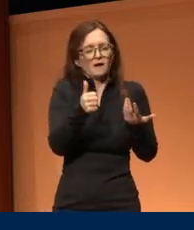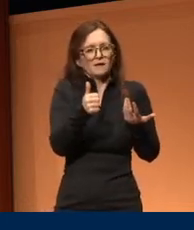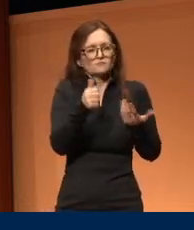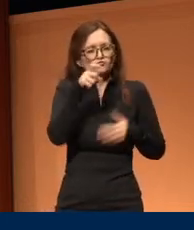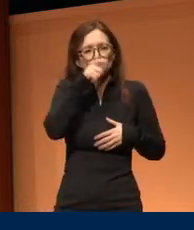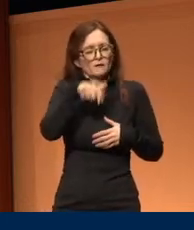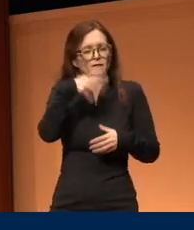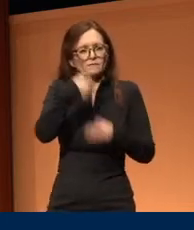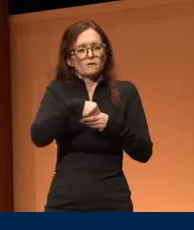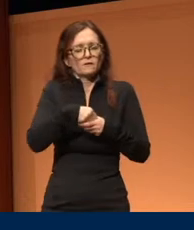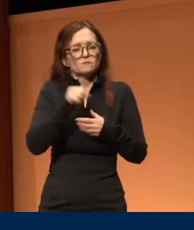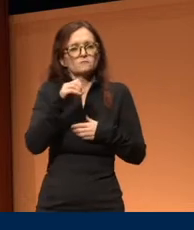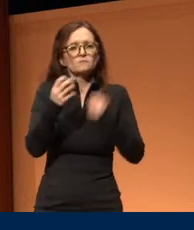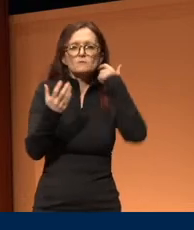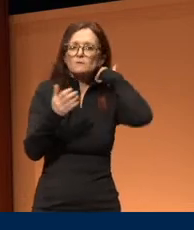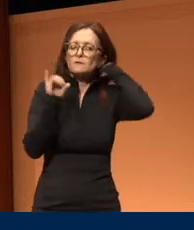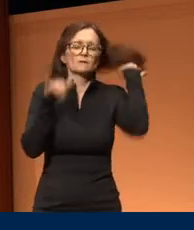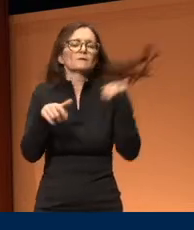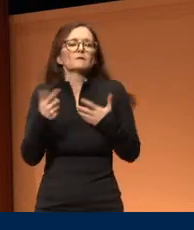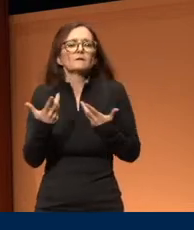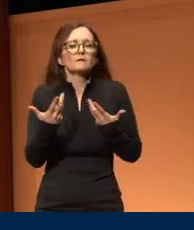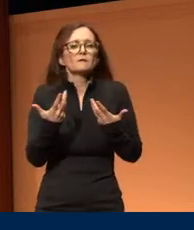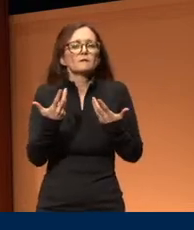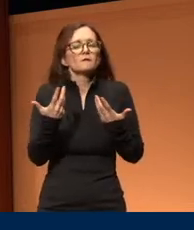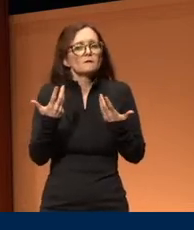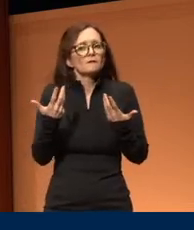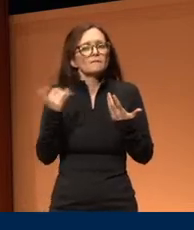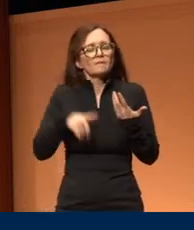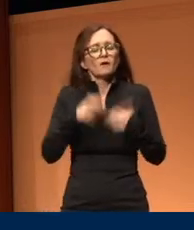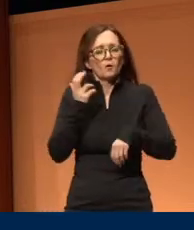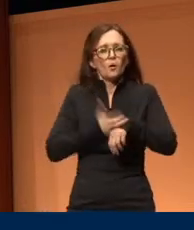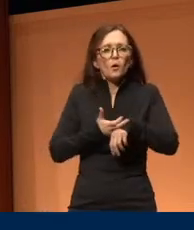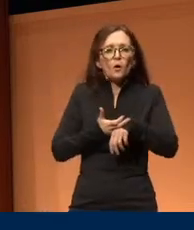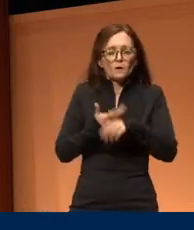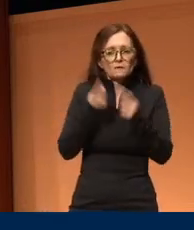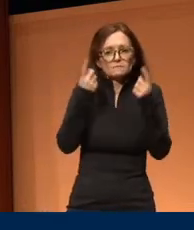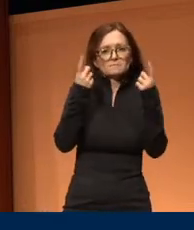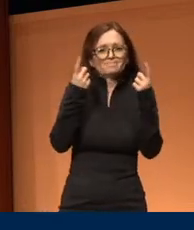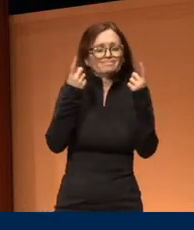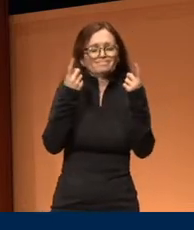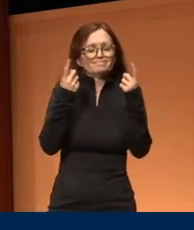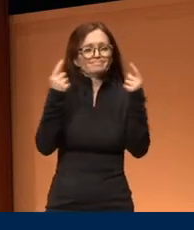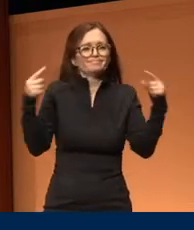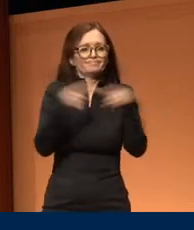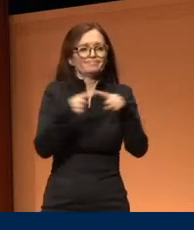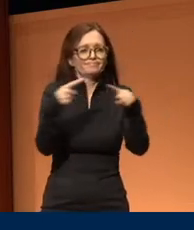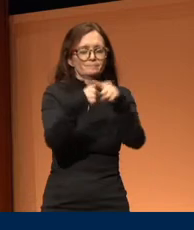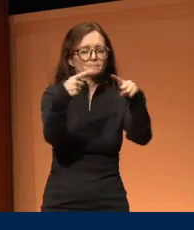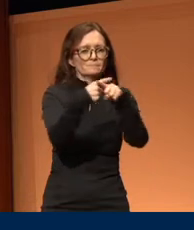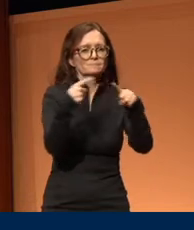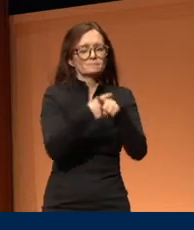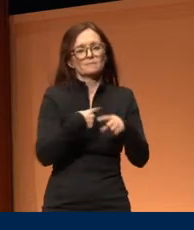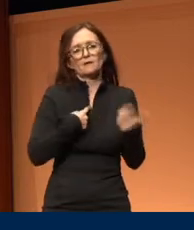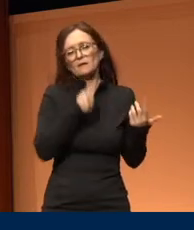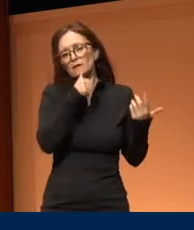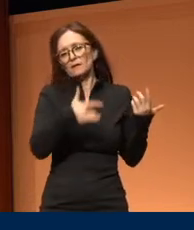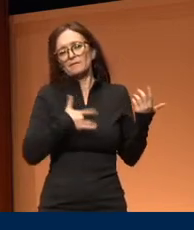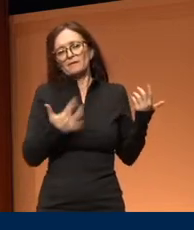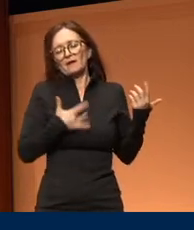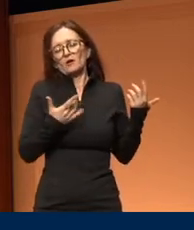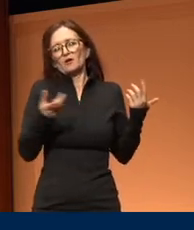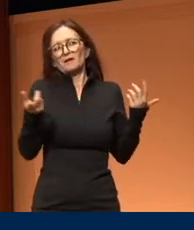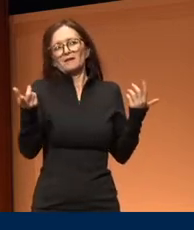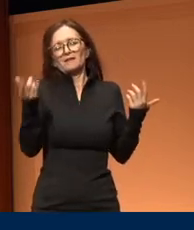know? And so that those tensions played out in small groups, and I didn't get a feeling